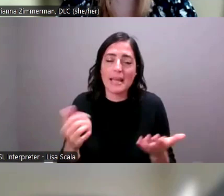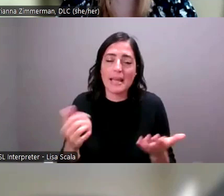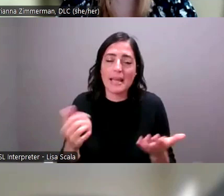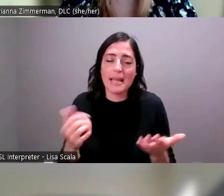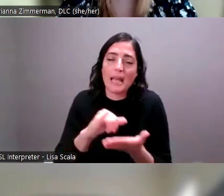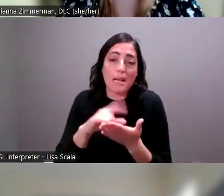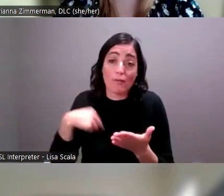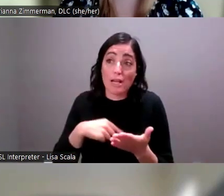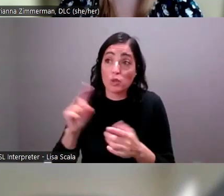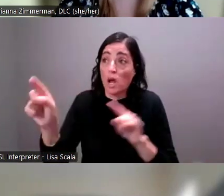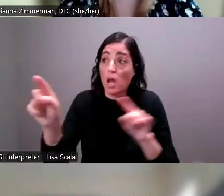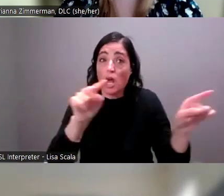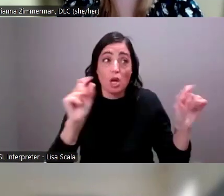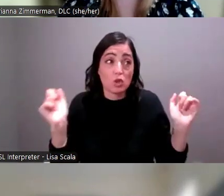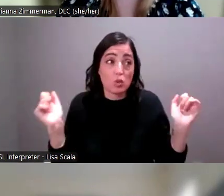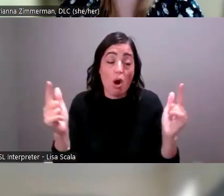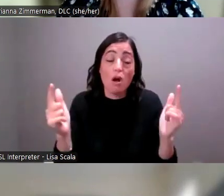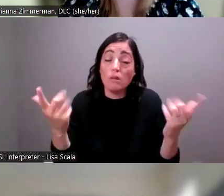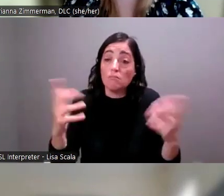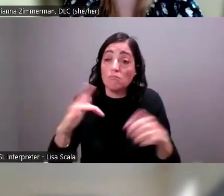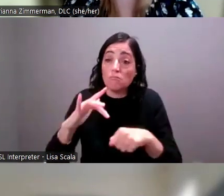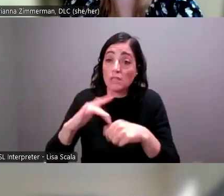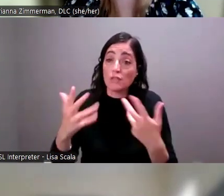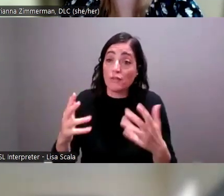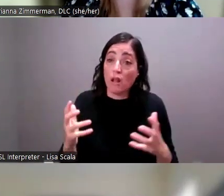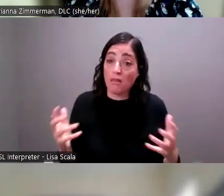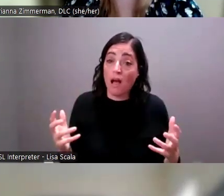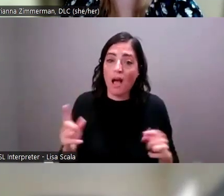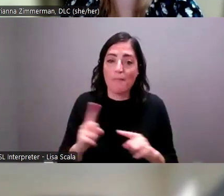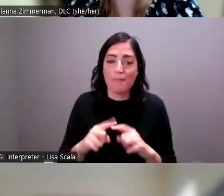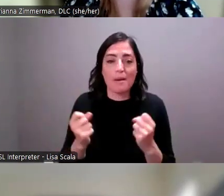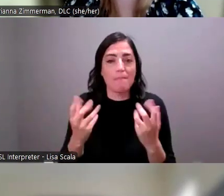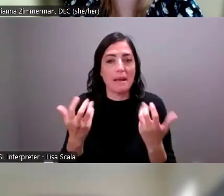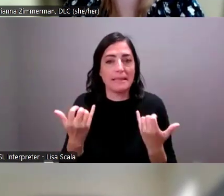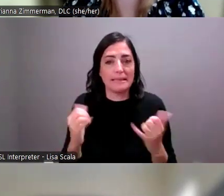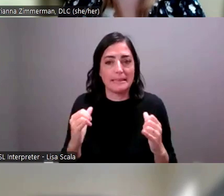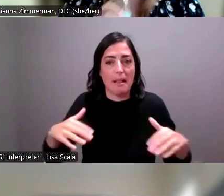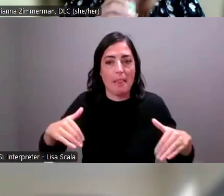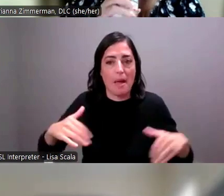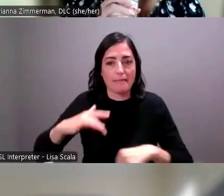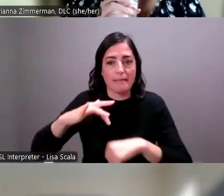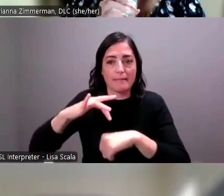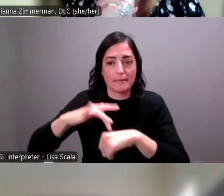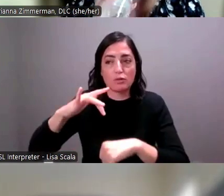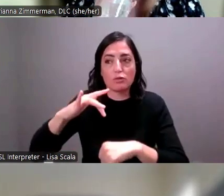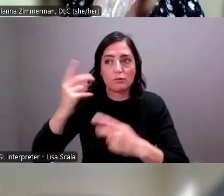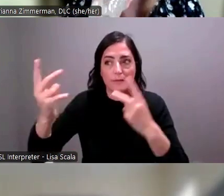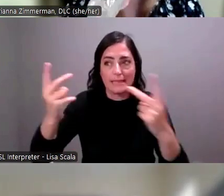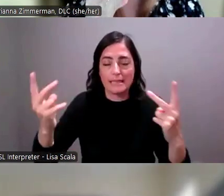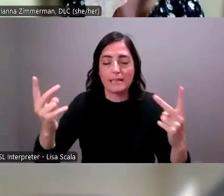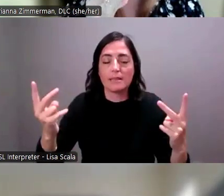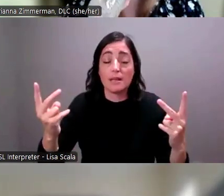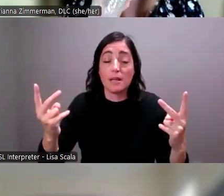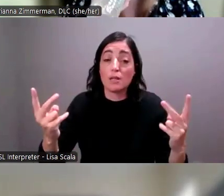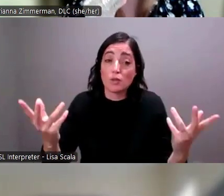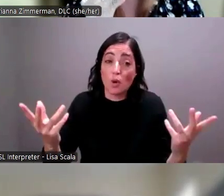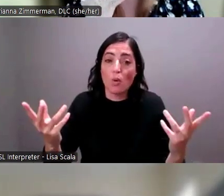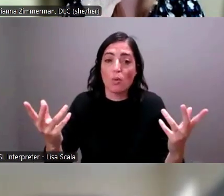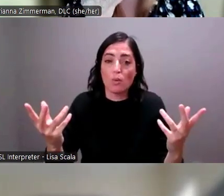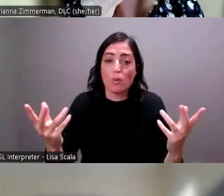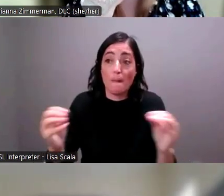get to them all. We've been to a lot, but there are many that we have not been to. And the